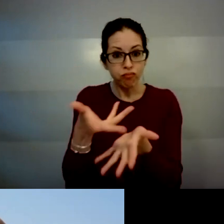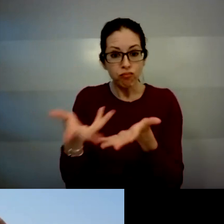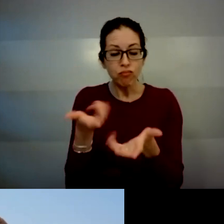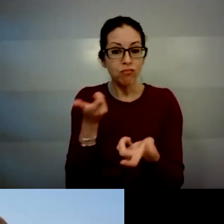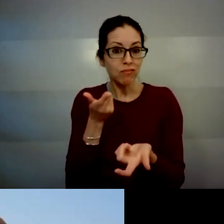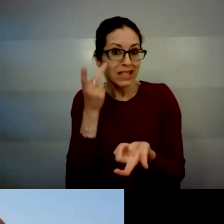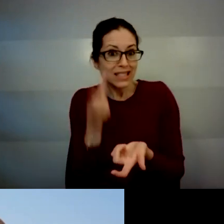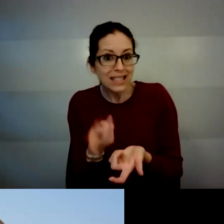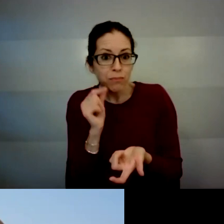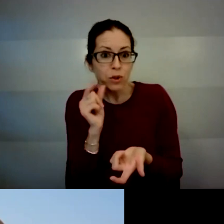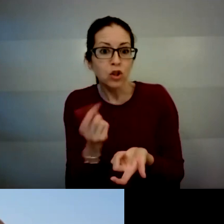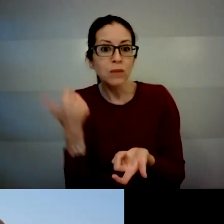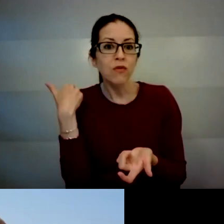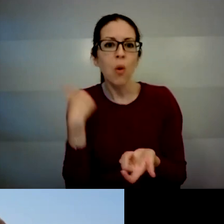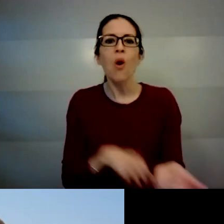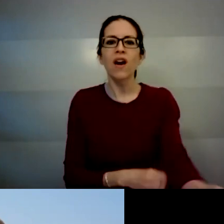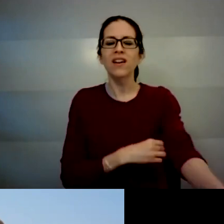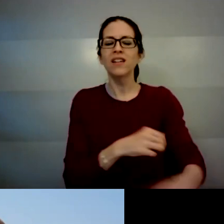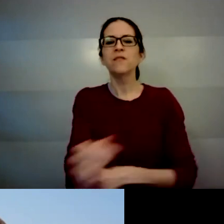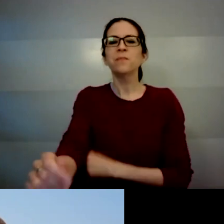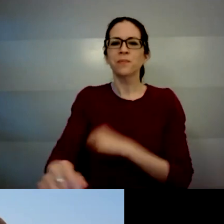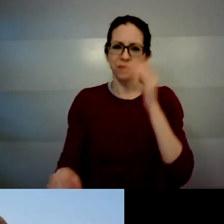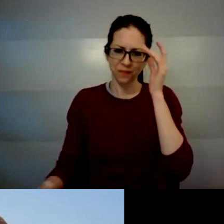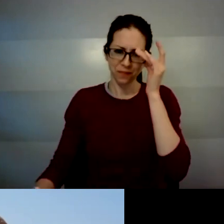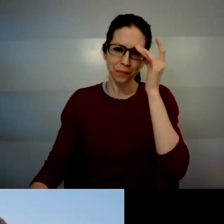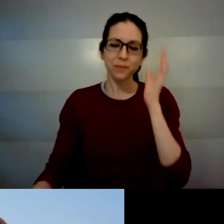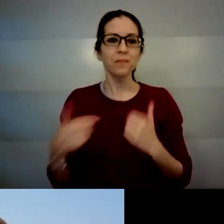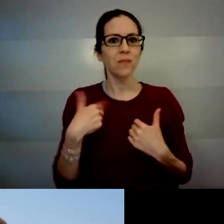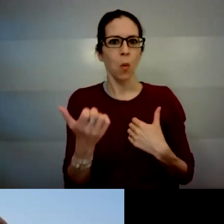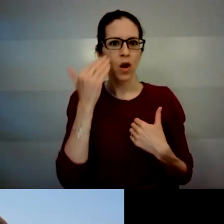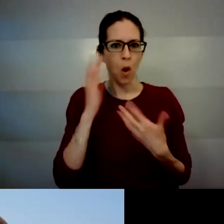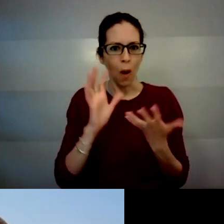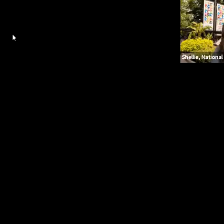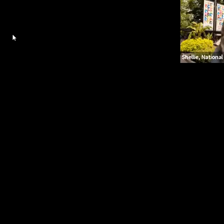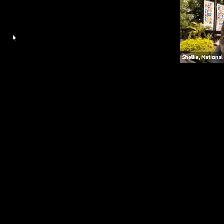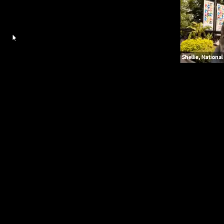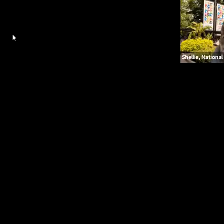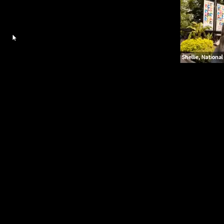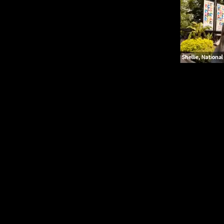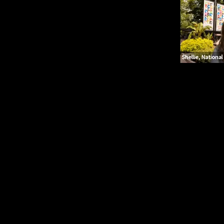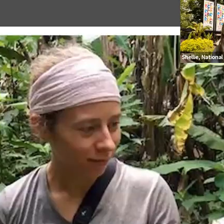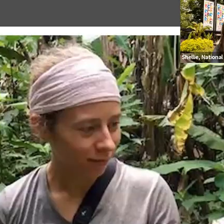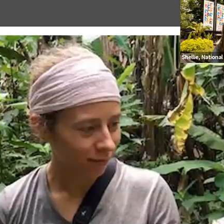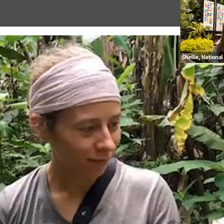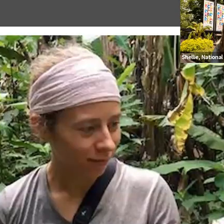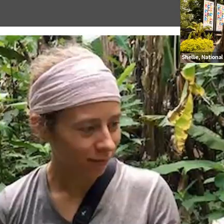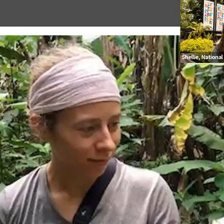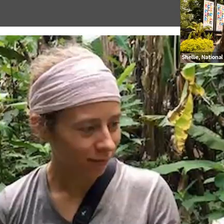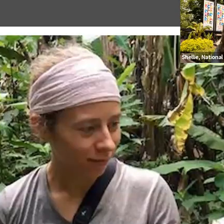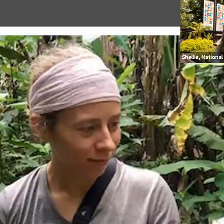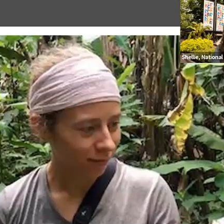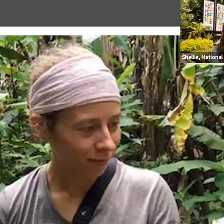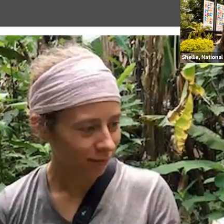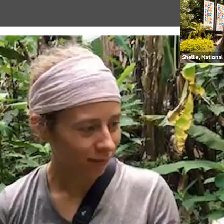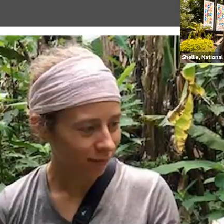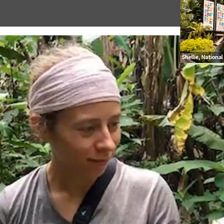So I'm going to launch another poll for our viewers. I'm curious, how have you interacted with birds? Have you maybe hung a bird feeder,